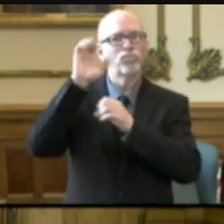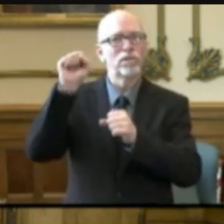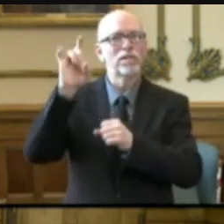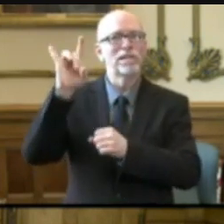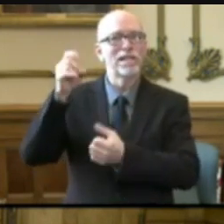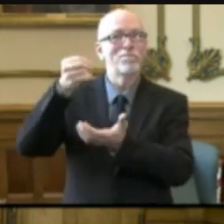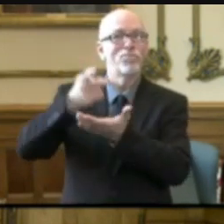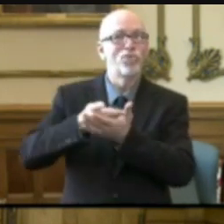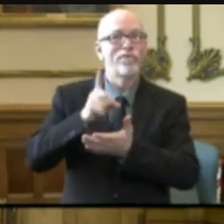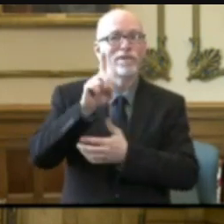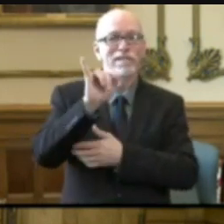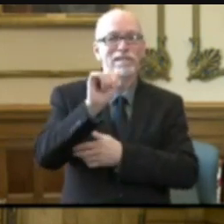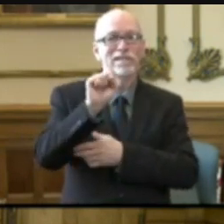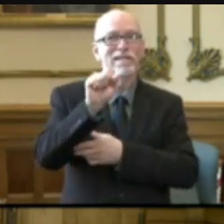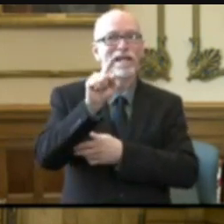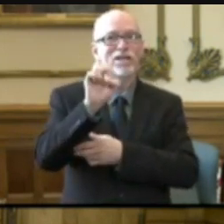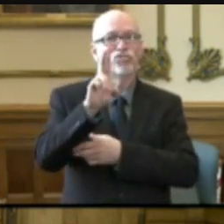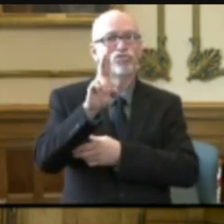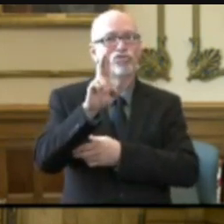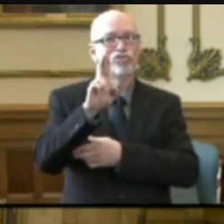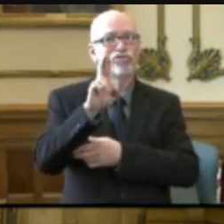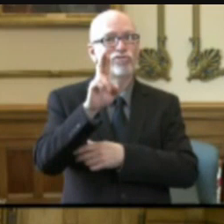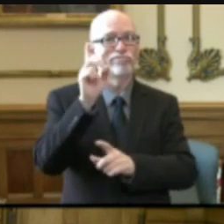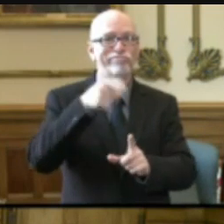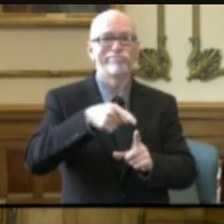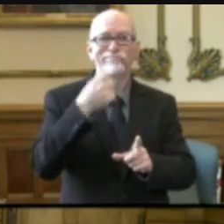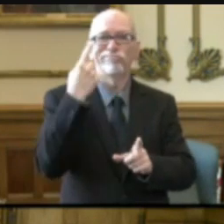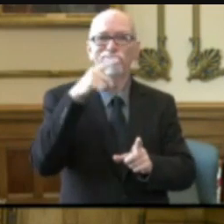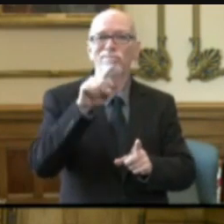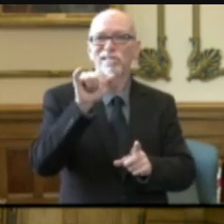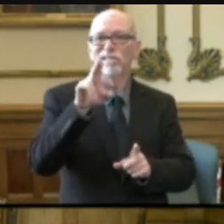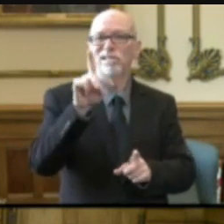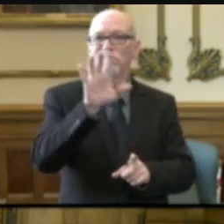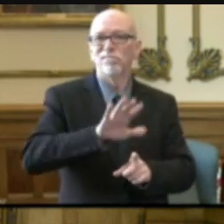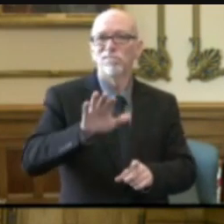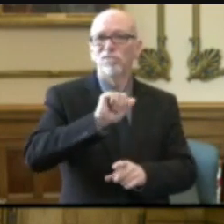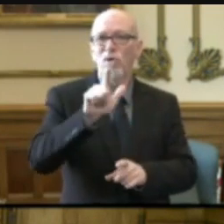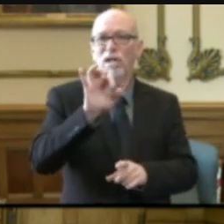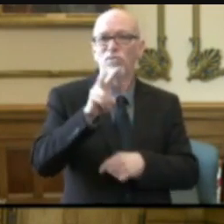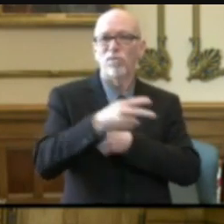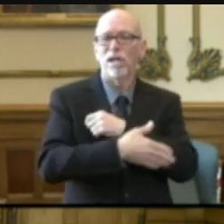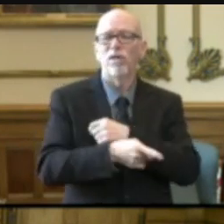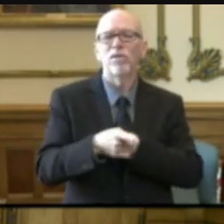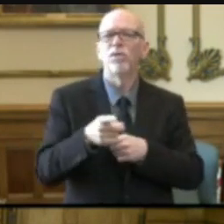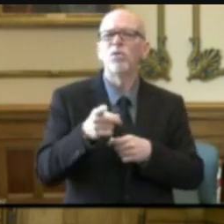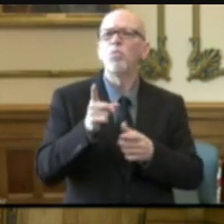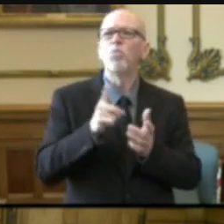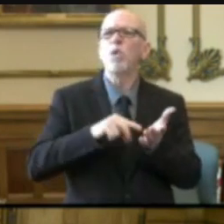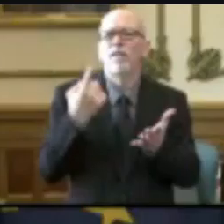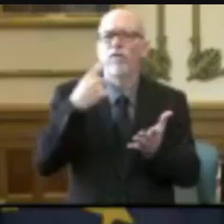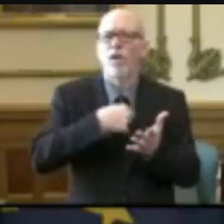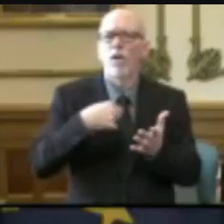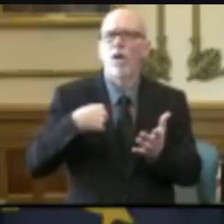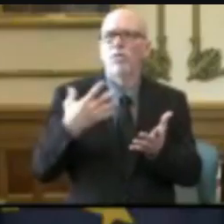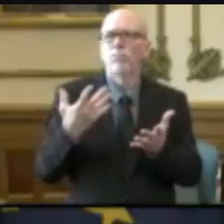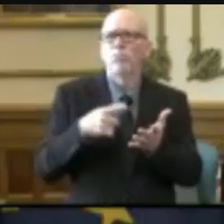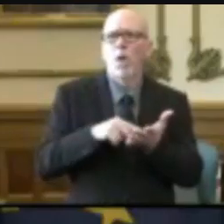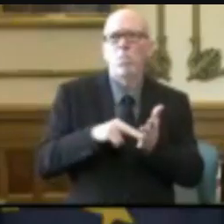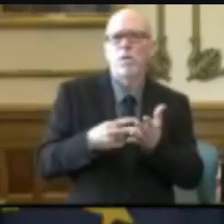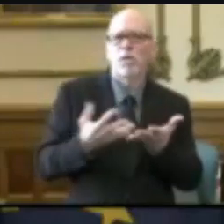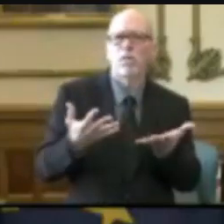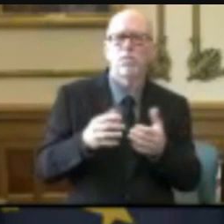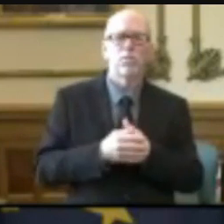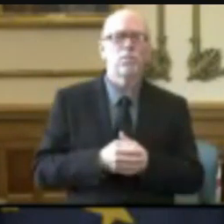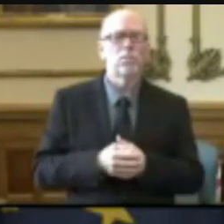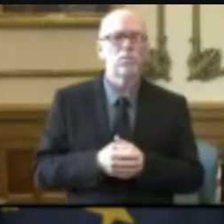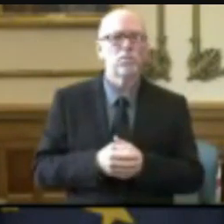approved the disaster designation for all Indiana counties. What does that mean for us in real terms?